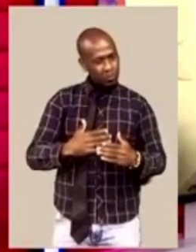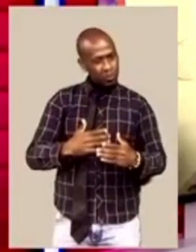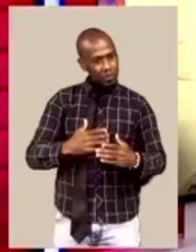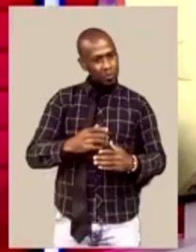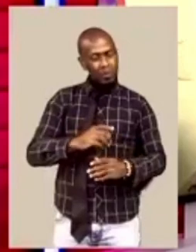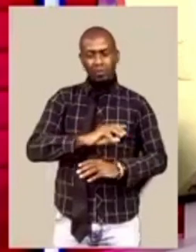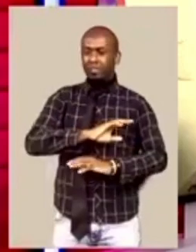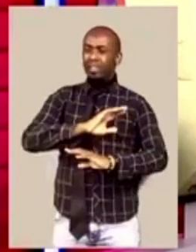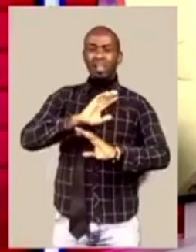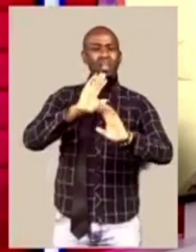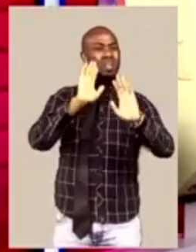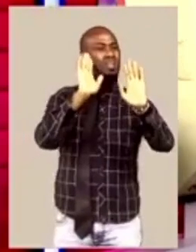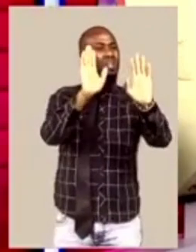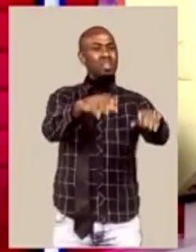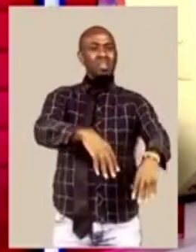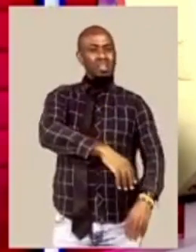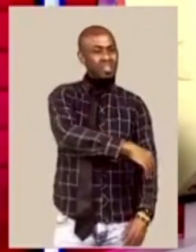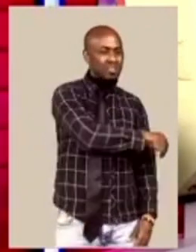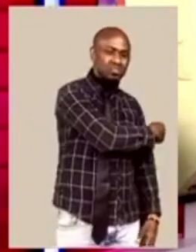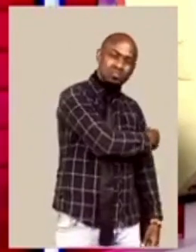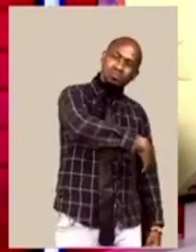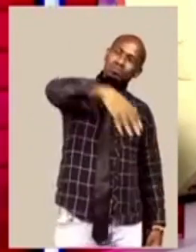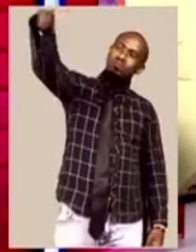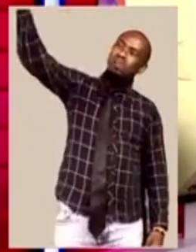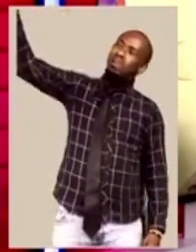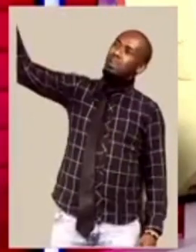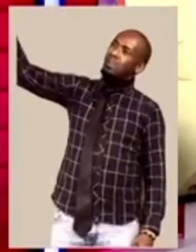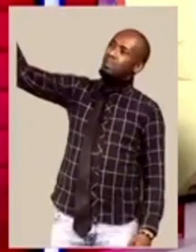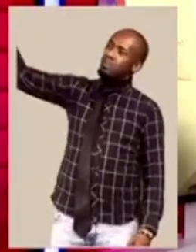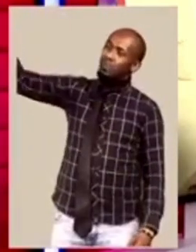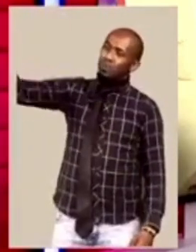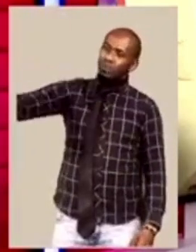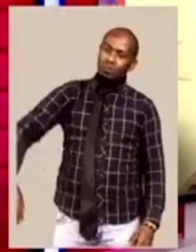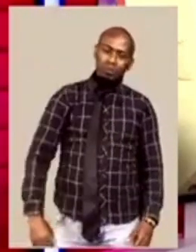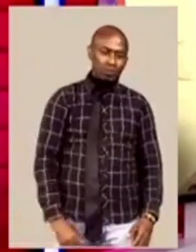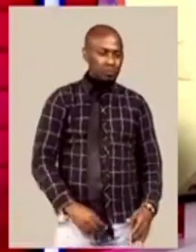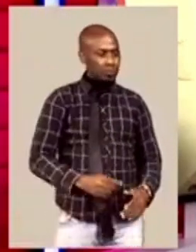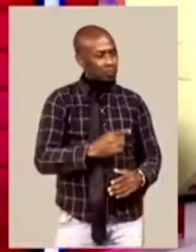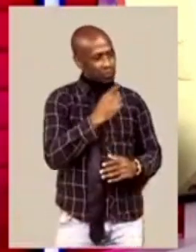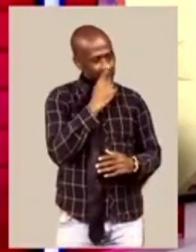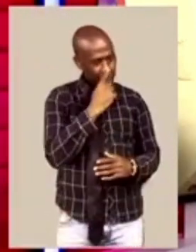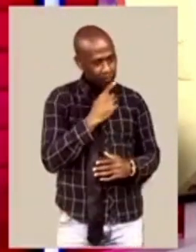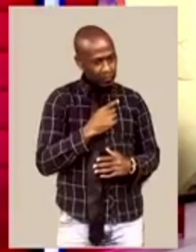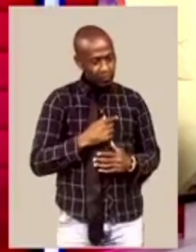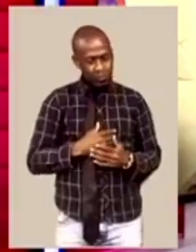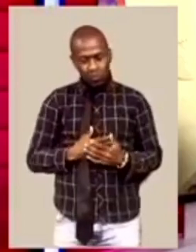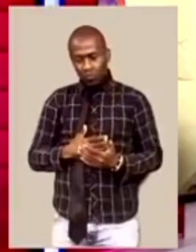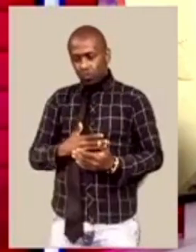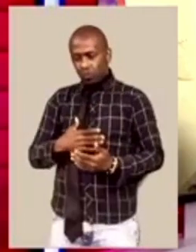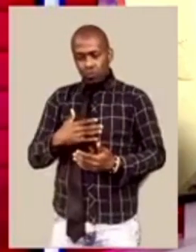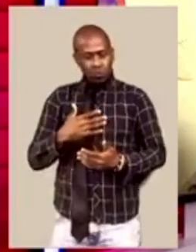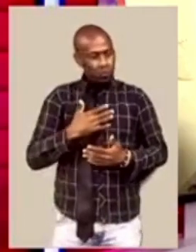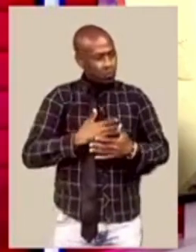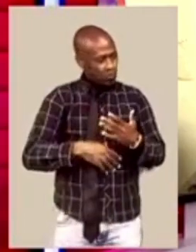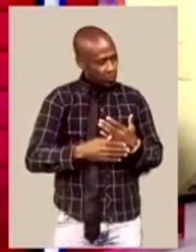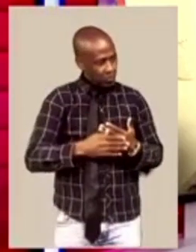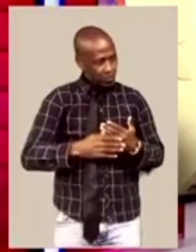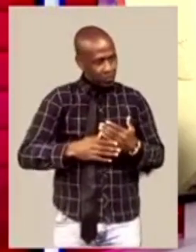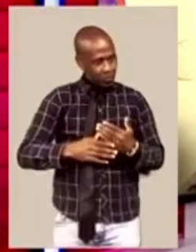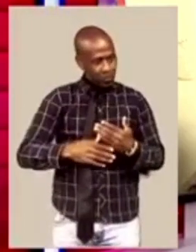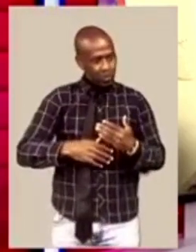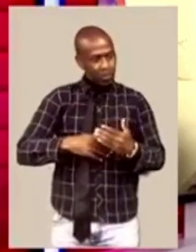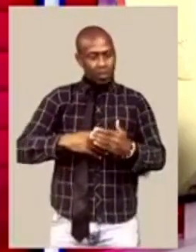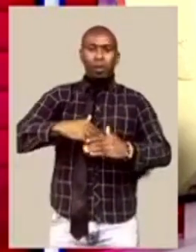Uramaposa is like nah, nothing like that You know why? Uramaposa is saying Ushak Ushak